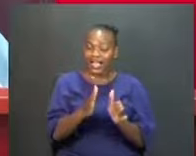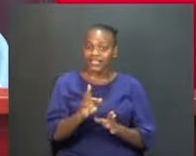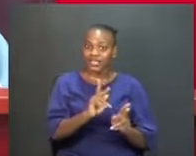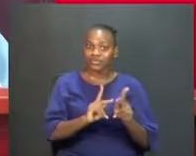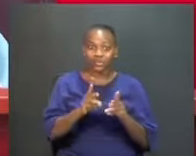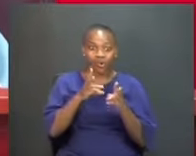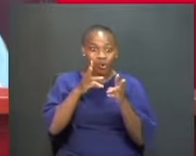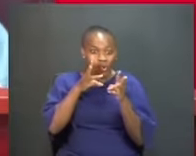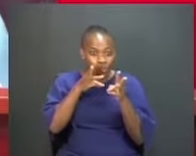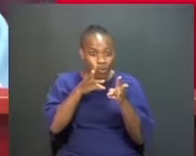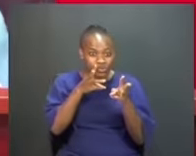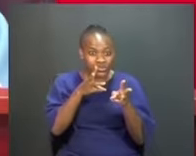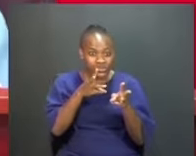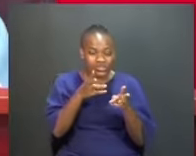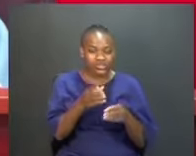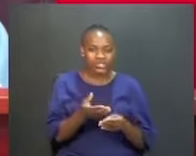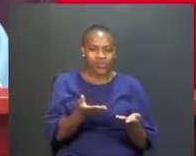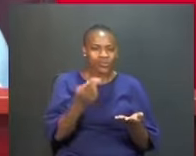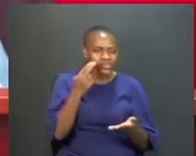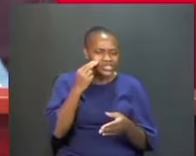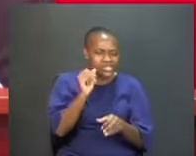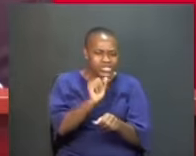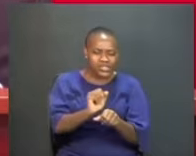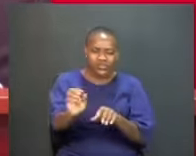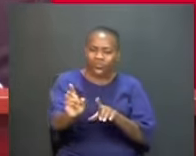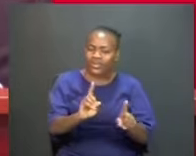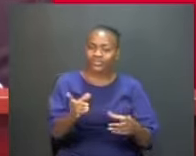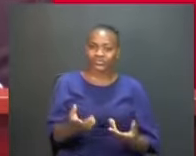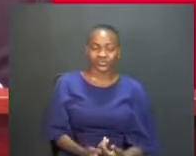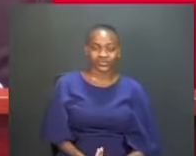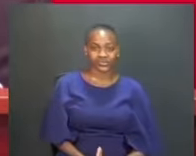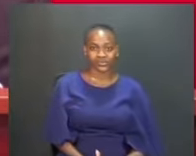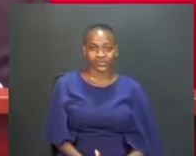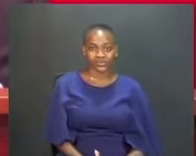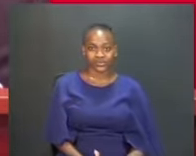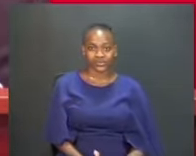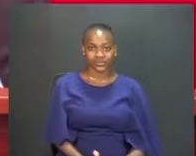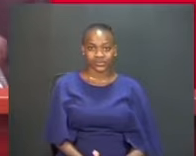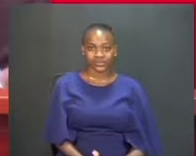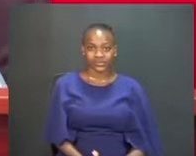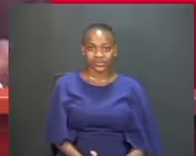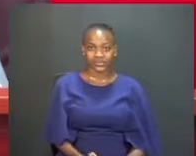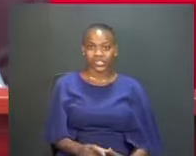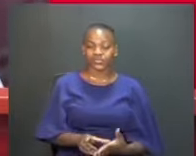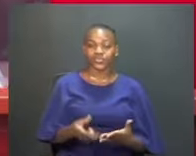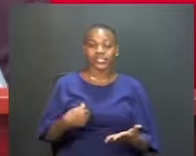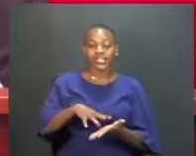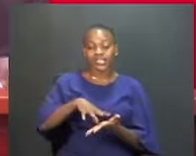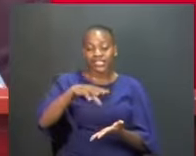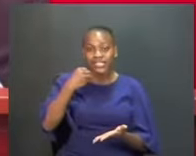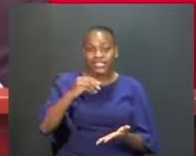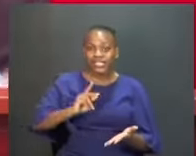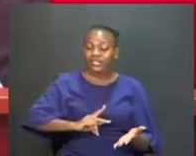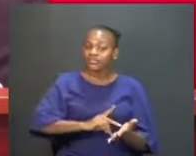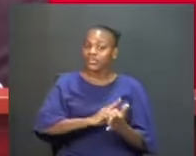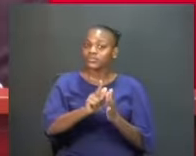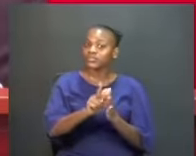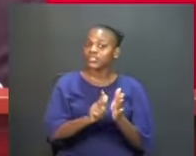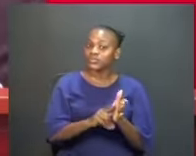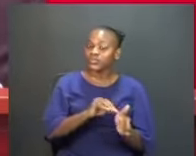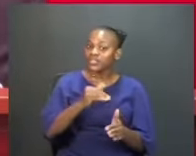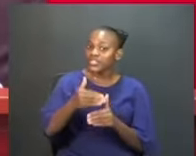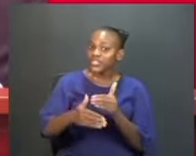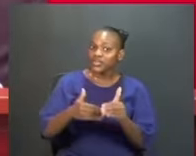and willing to see business of the House. Then we are still learning our rules, our